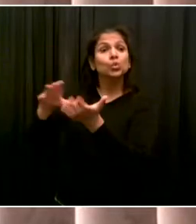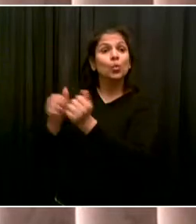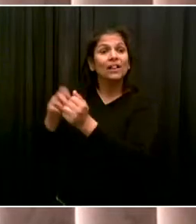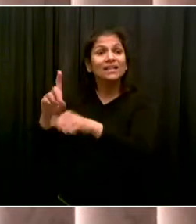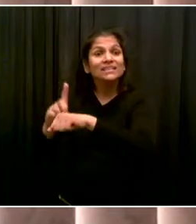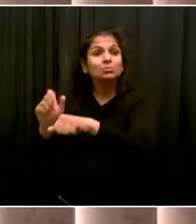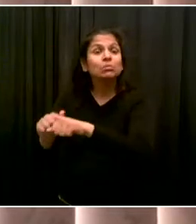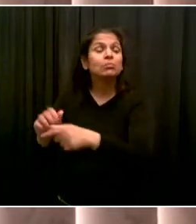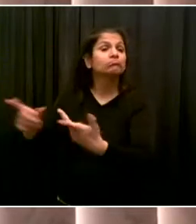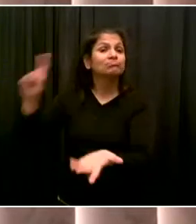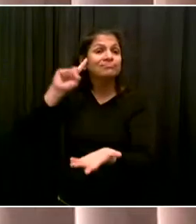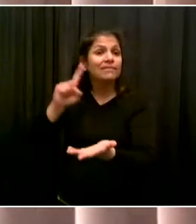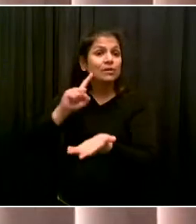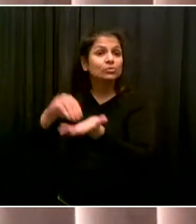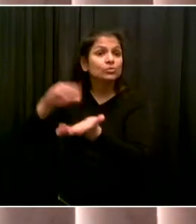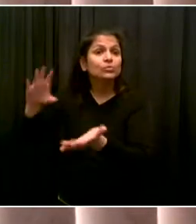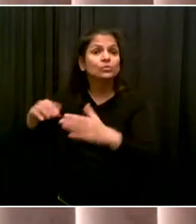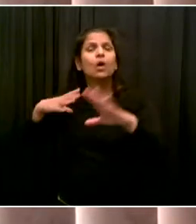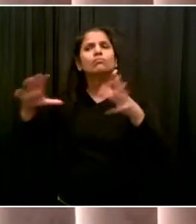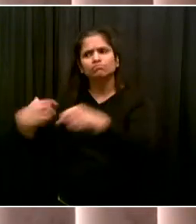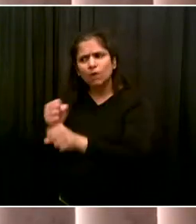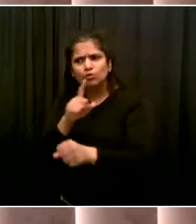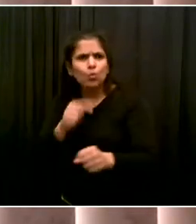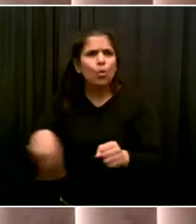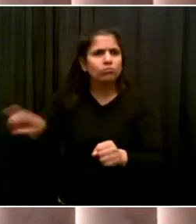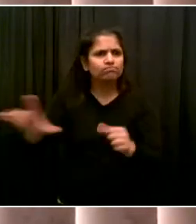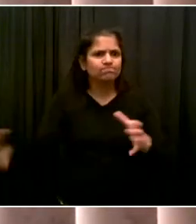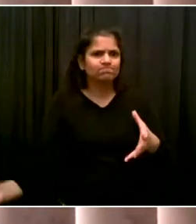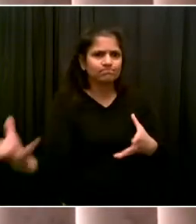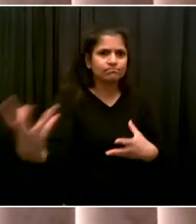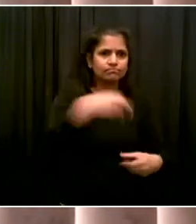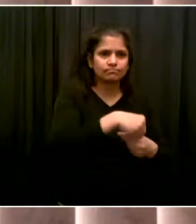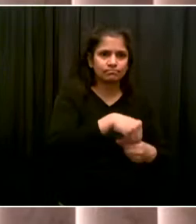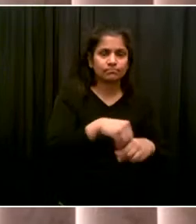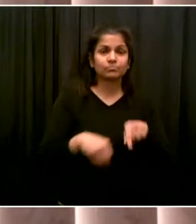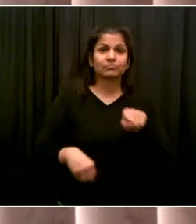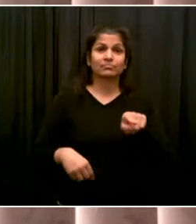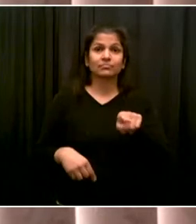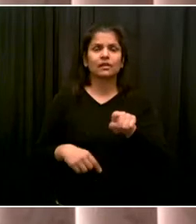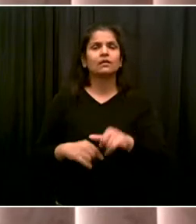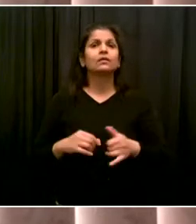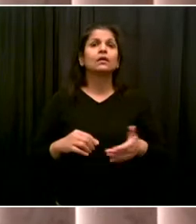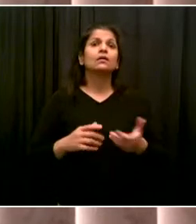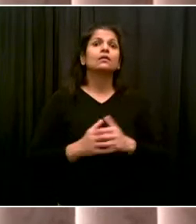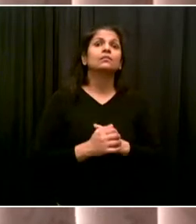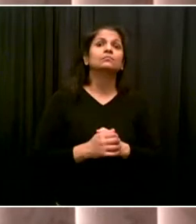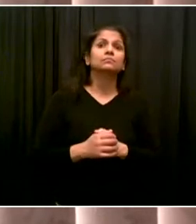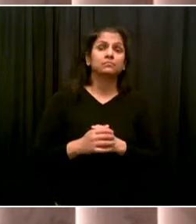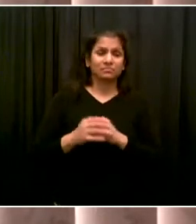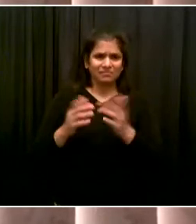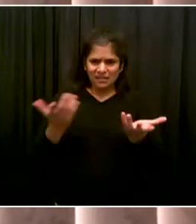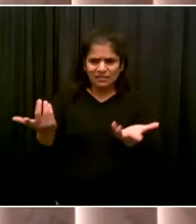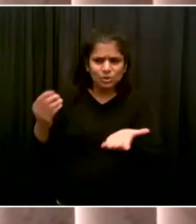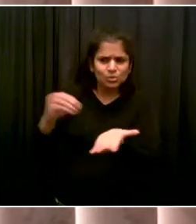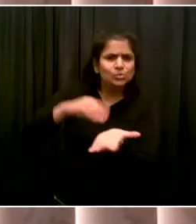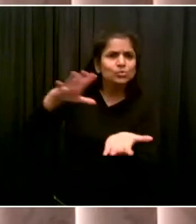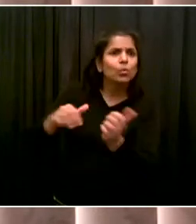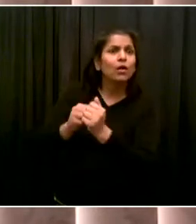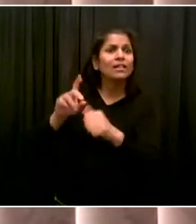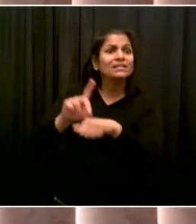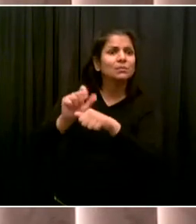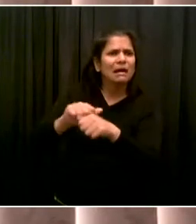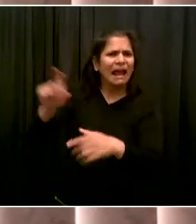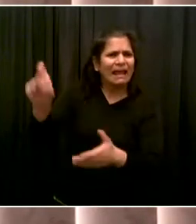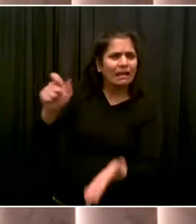to reconnect with your peers and your classmates, there's a program for you this summer. If you're a teenager looking